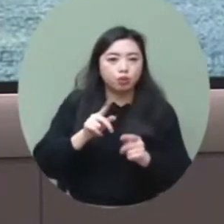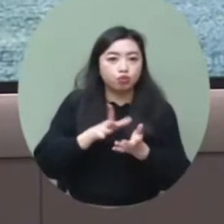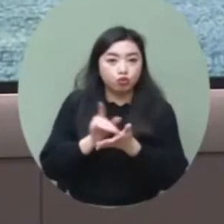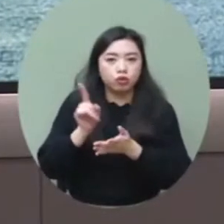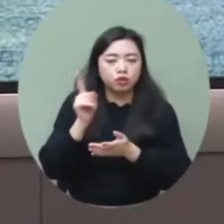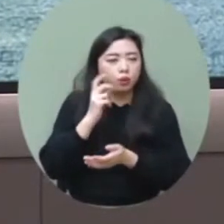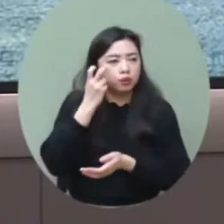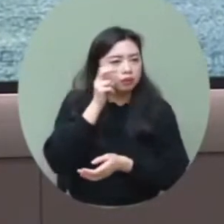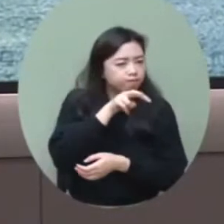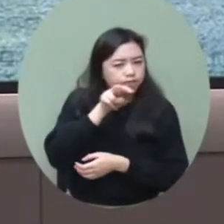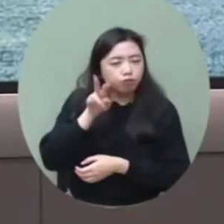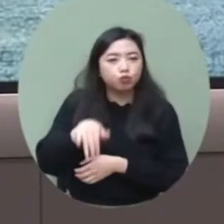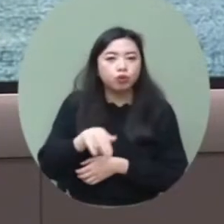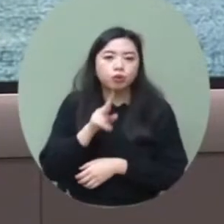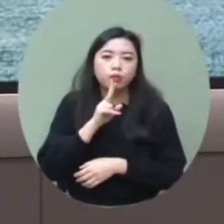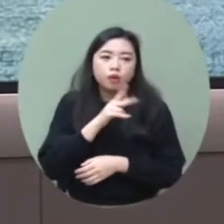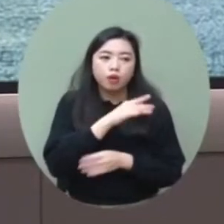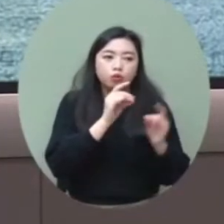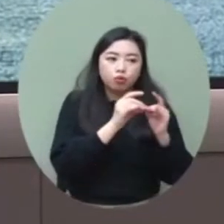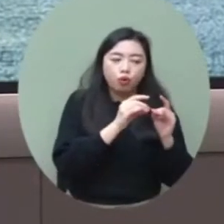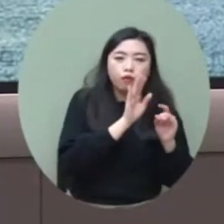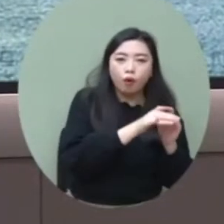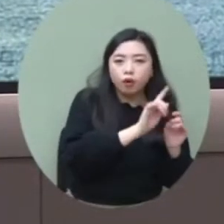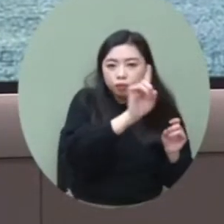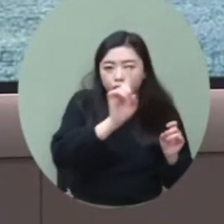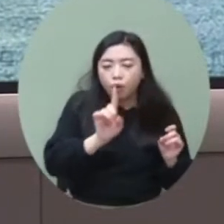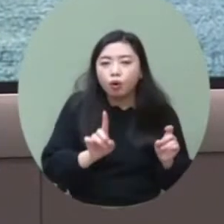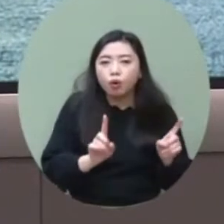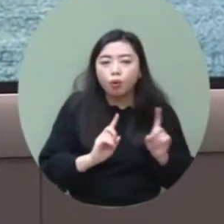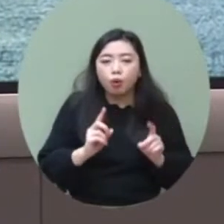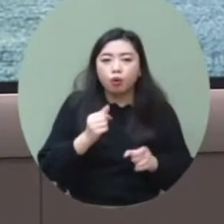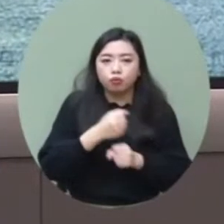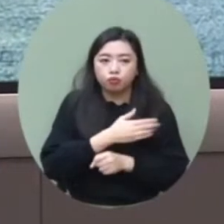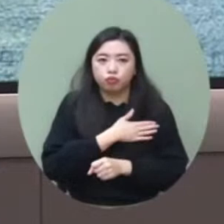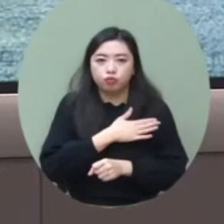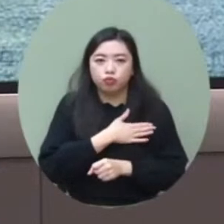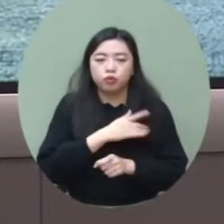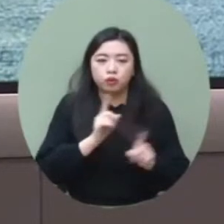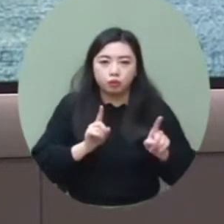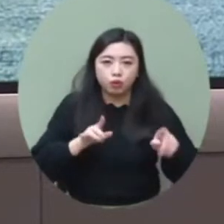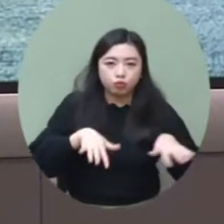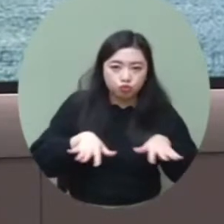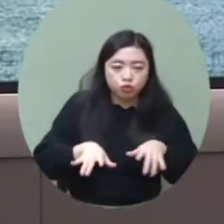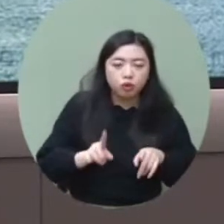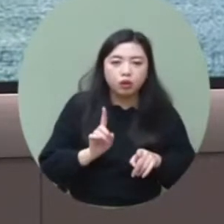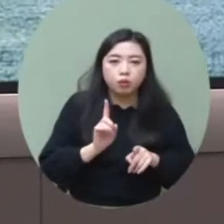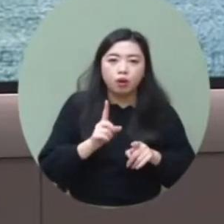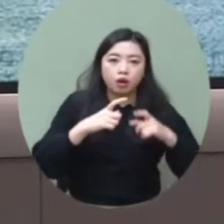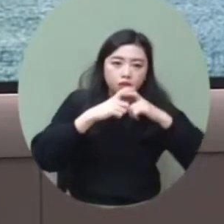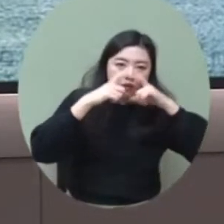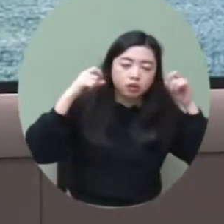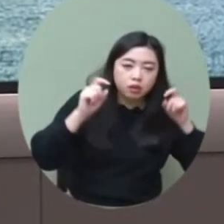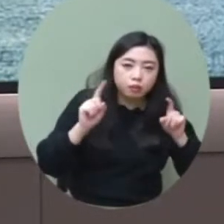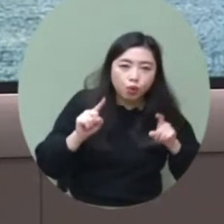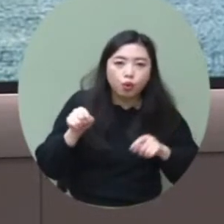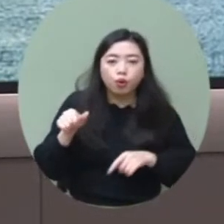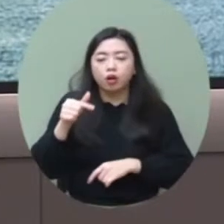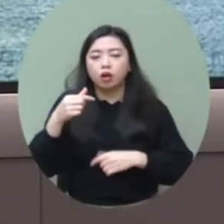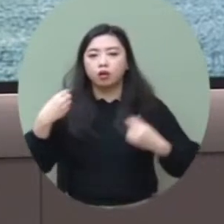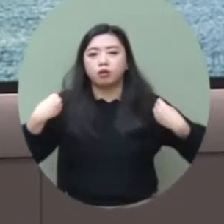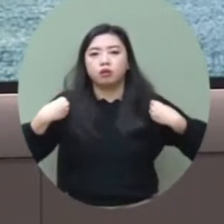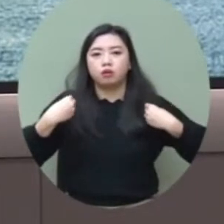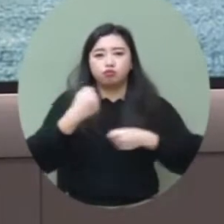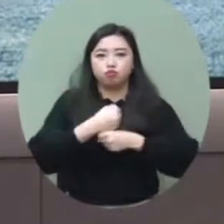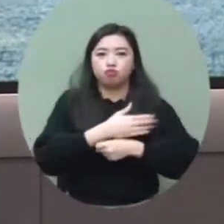Our infection control experts would offer recommendations on all patient facilities, including the placement of